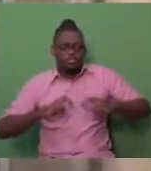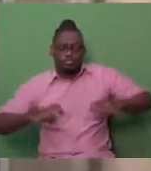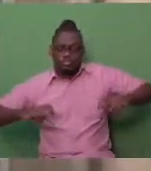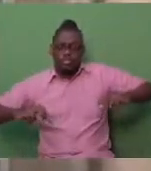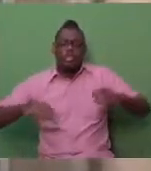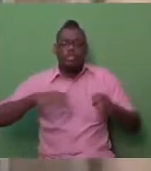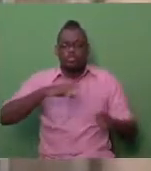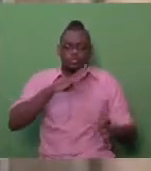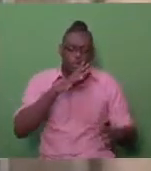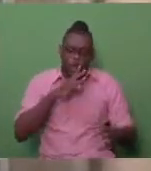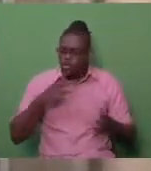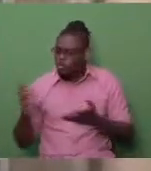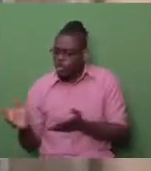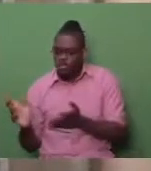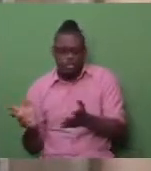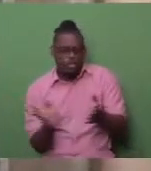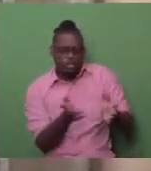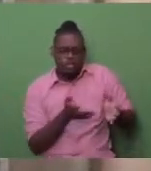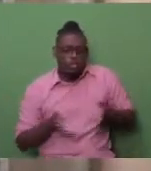and professionals,